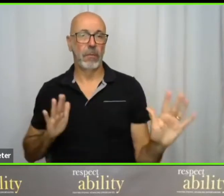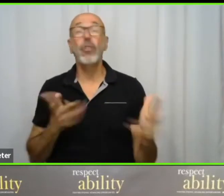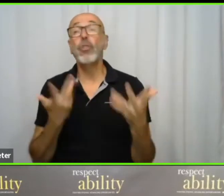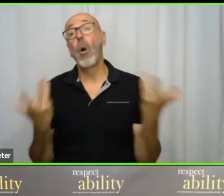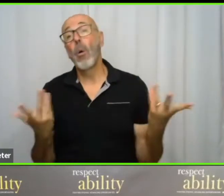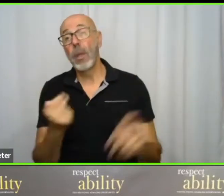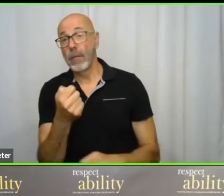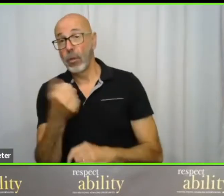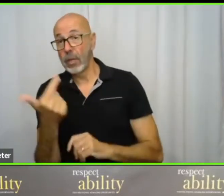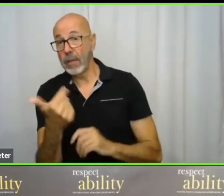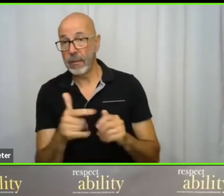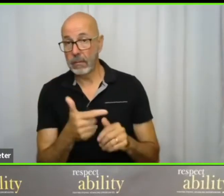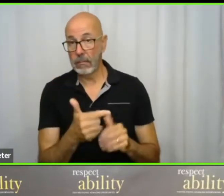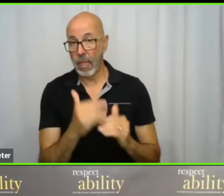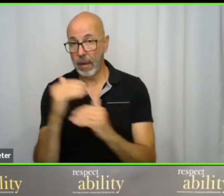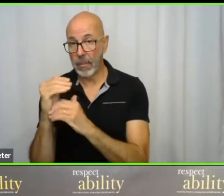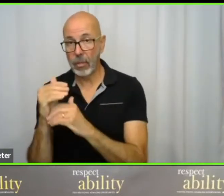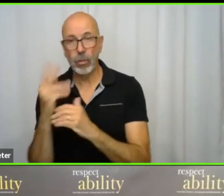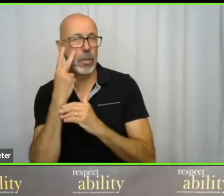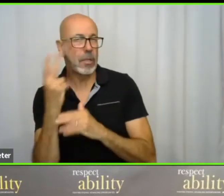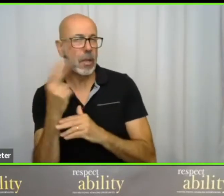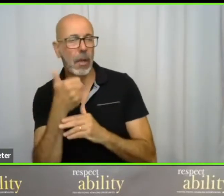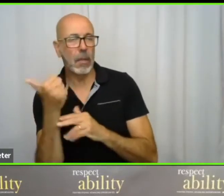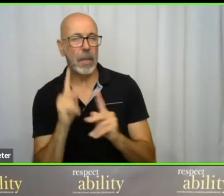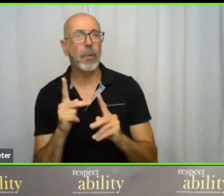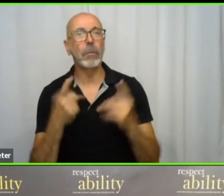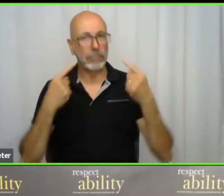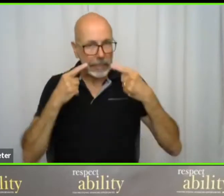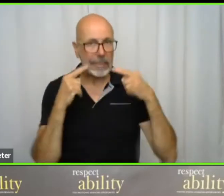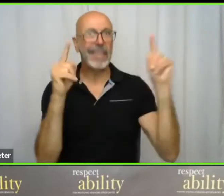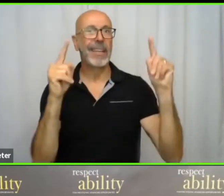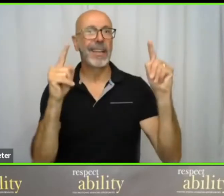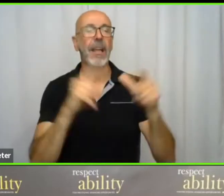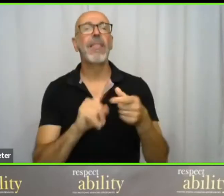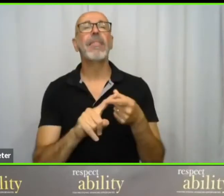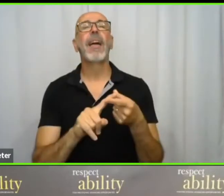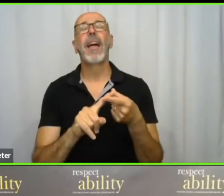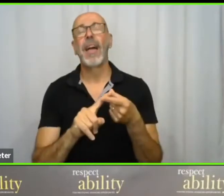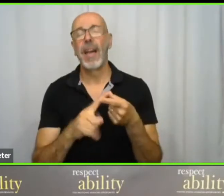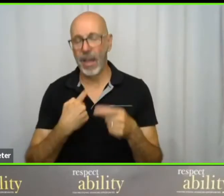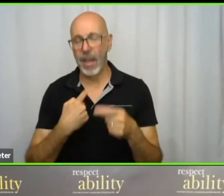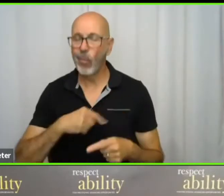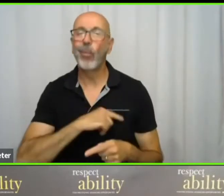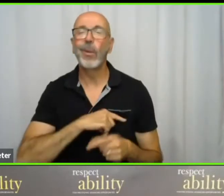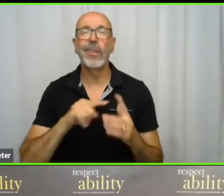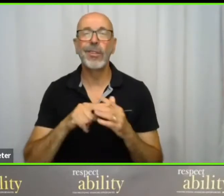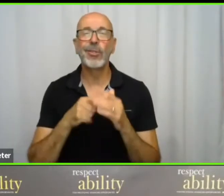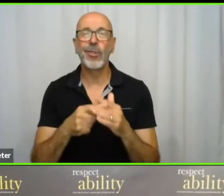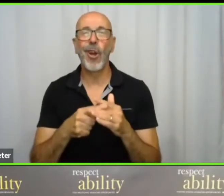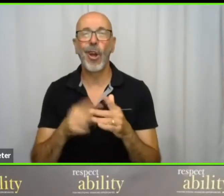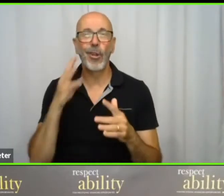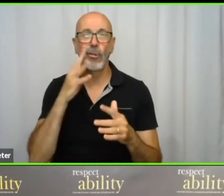you are able to see other people doing it successfully, we're going to start creating a movement of more workers